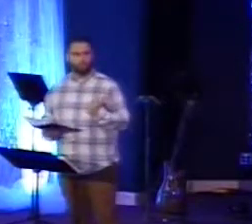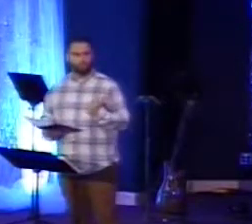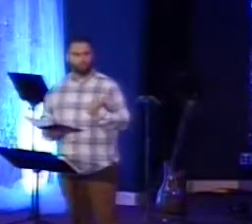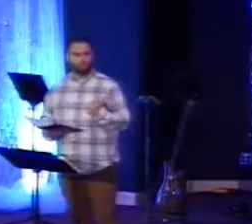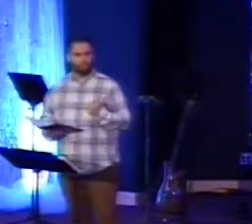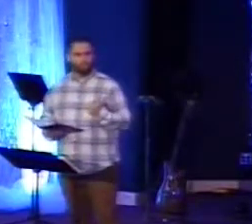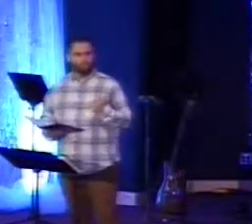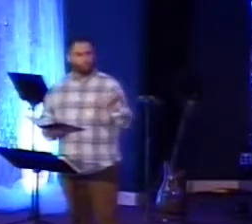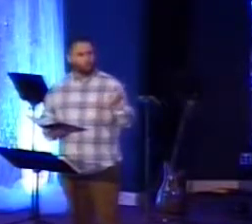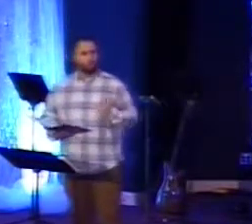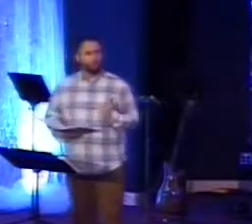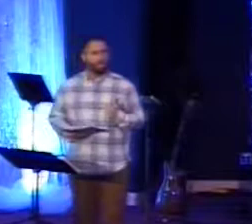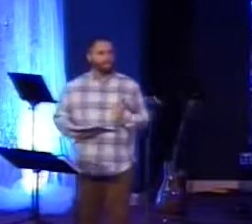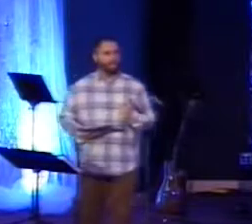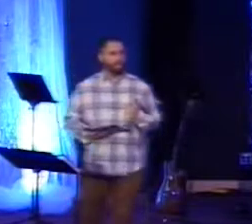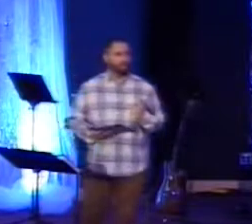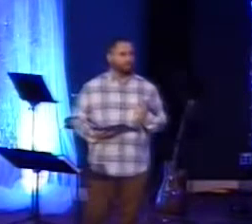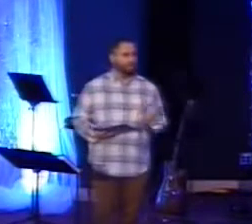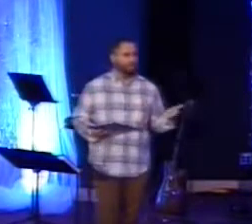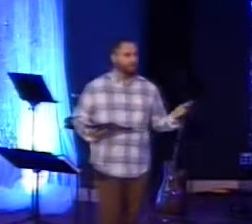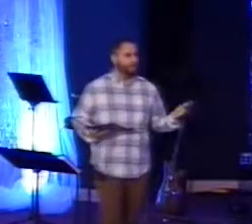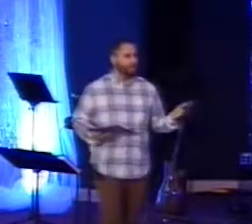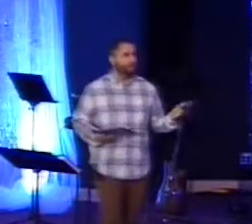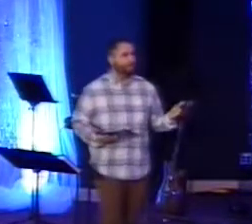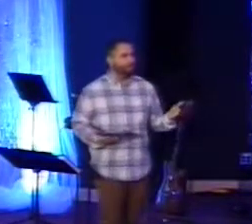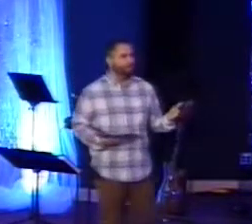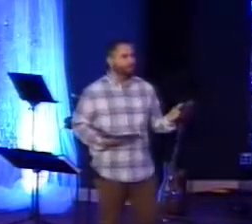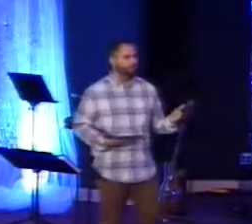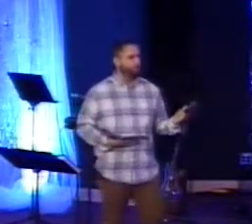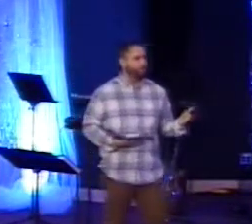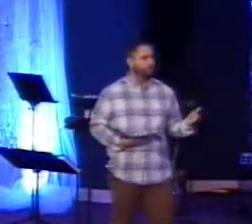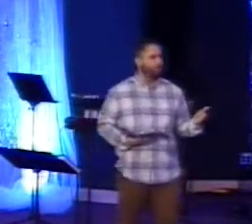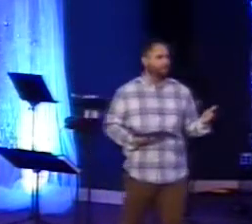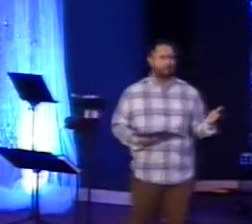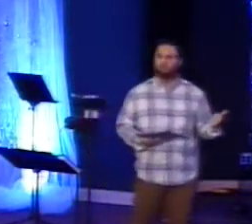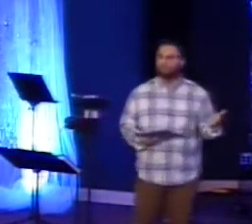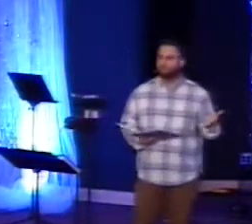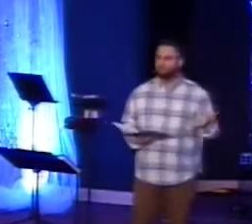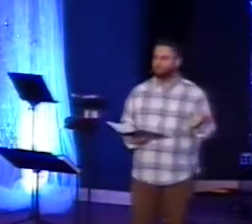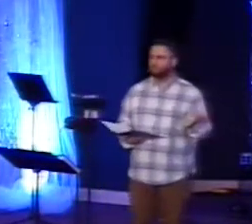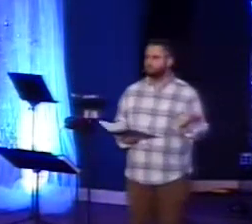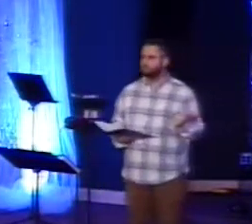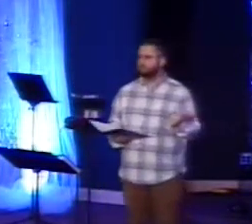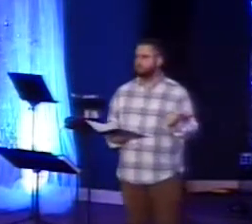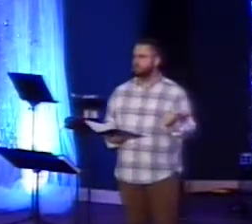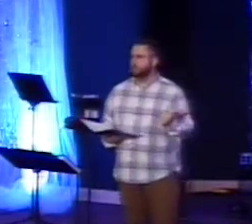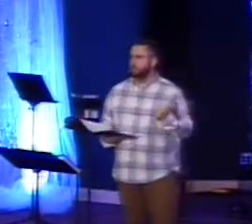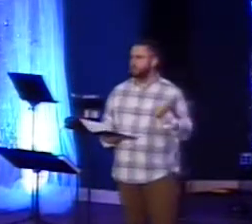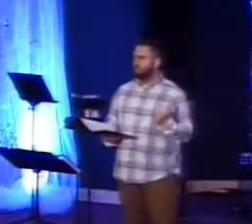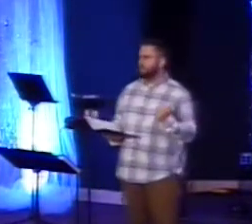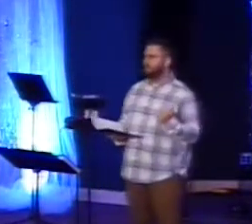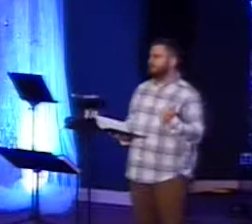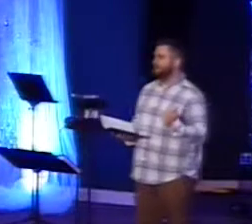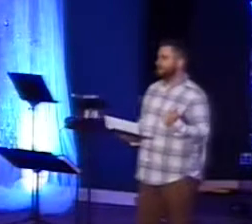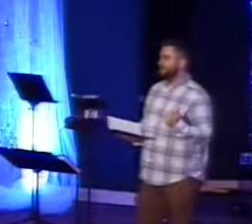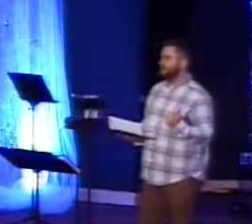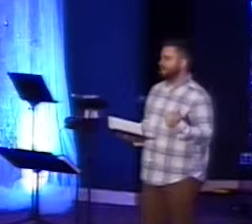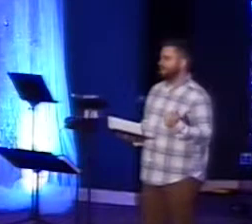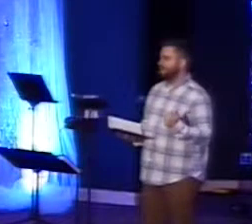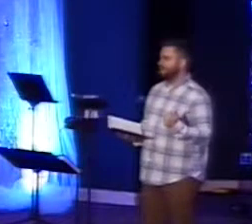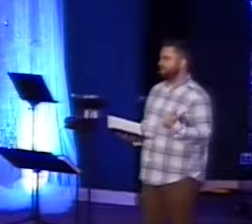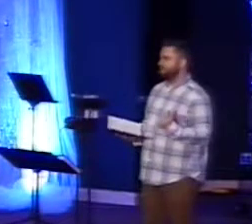you who are Christians, well, you could answer that by saying, am I laying up treasure in heaven now that I'm a Christian? Am I trying to